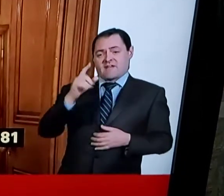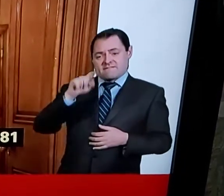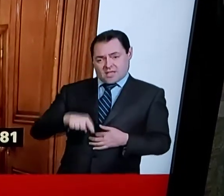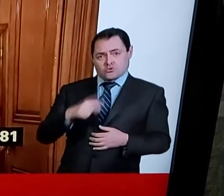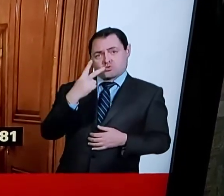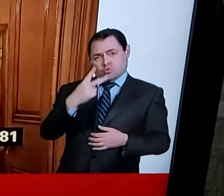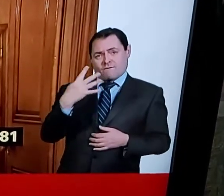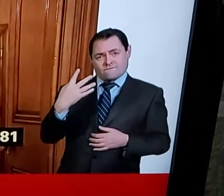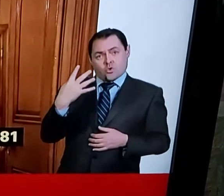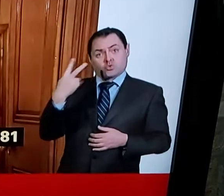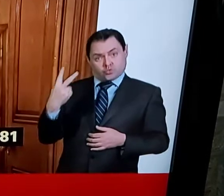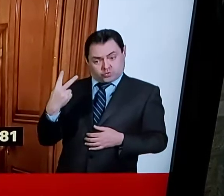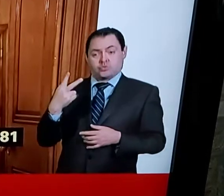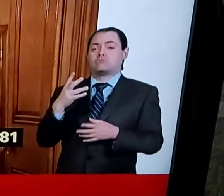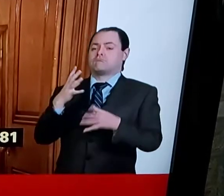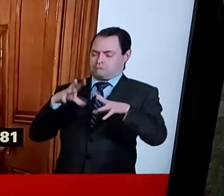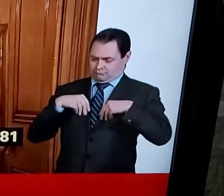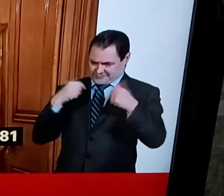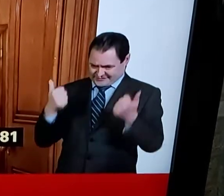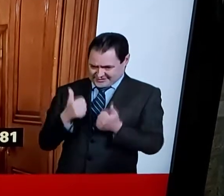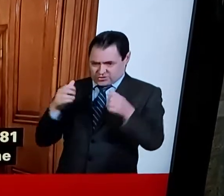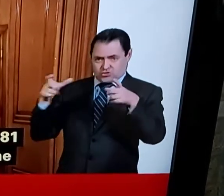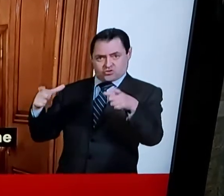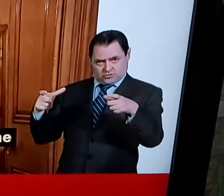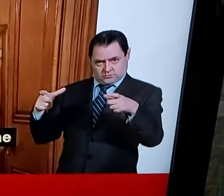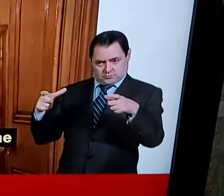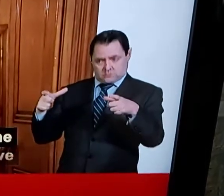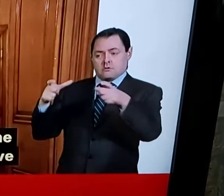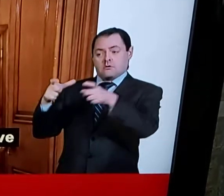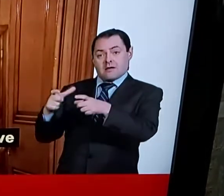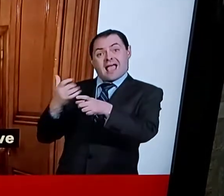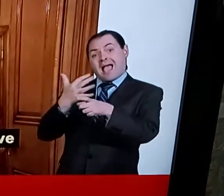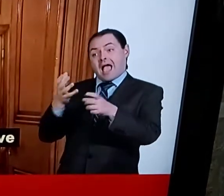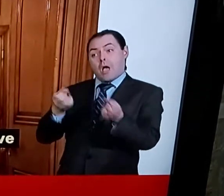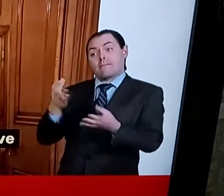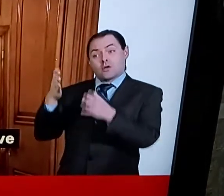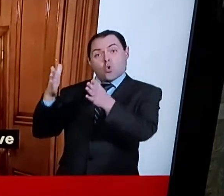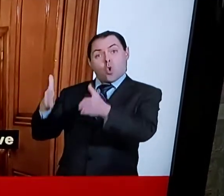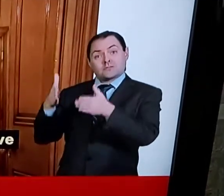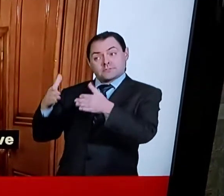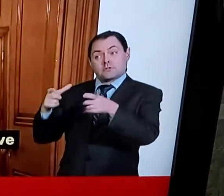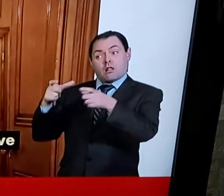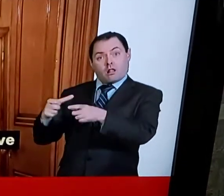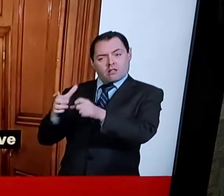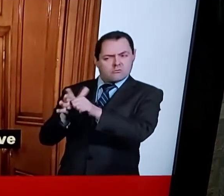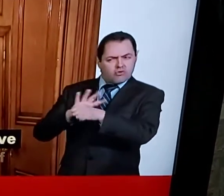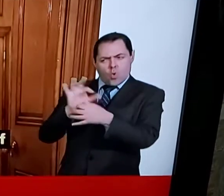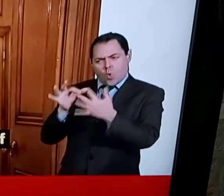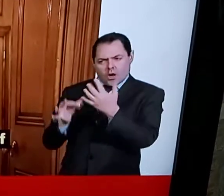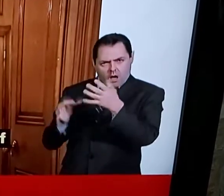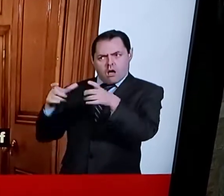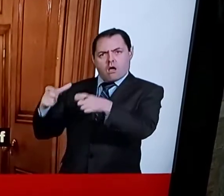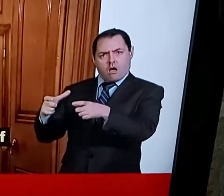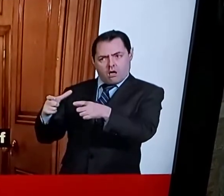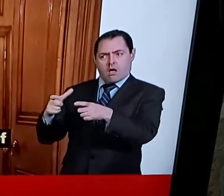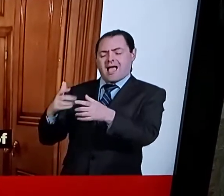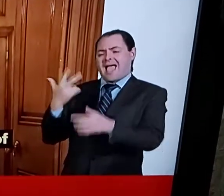55,242 people have tested positive. The number of people admitted to hospital with coronavirus symptoms now stands at